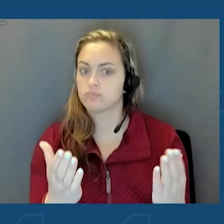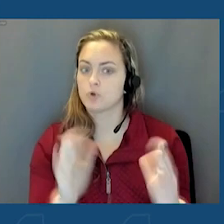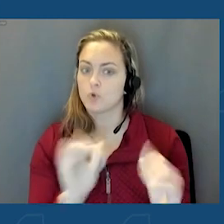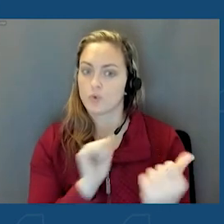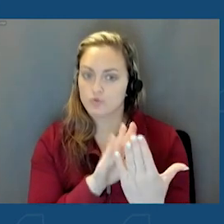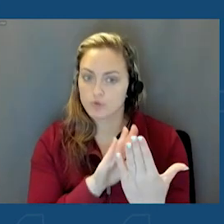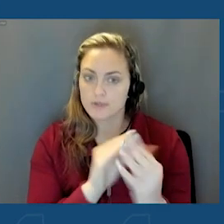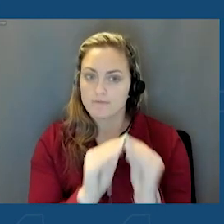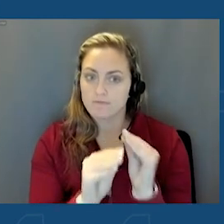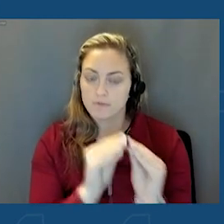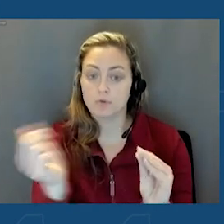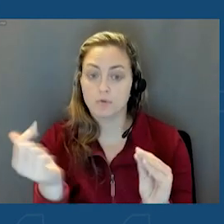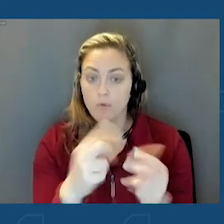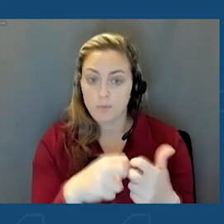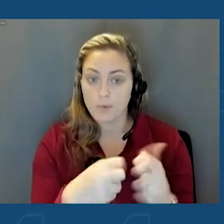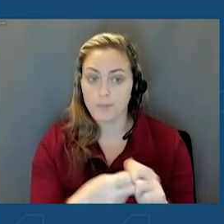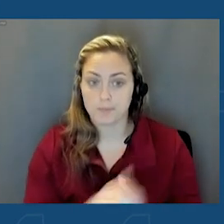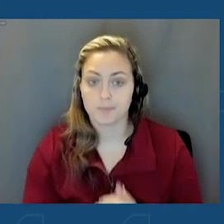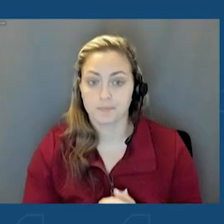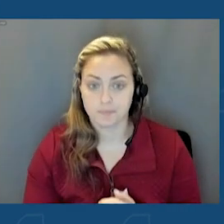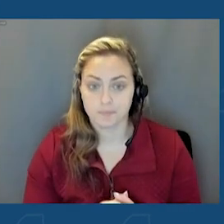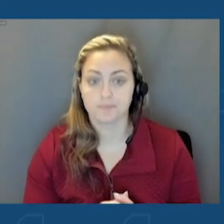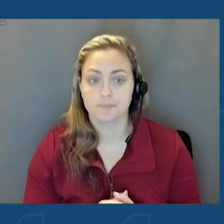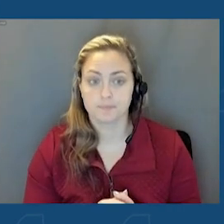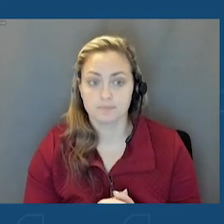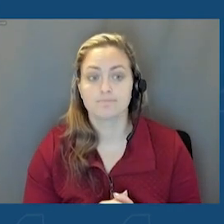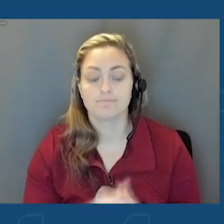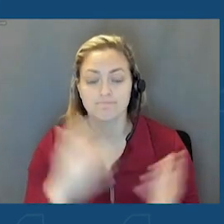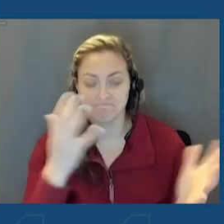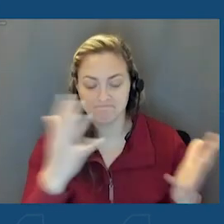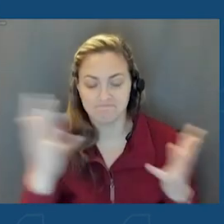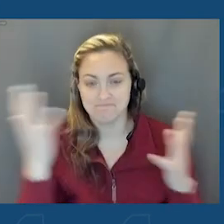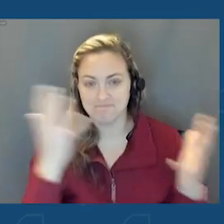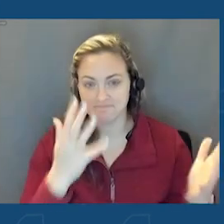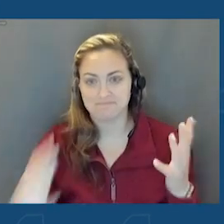and every one of them. Right?